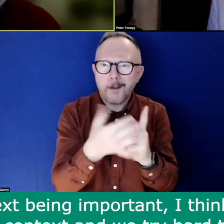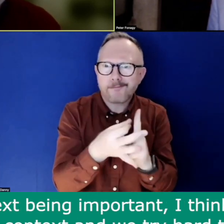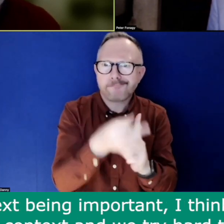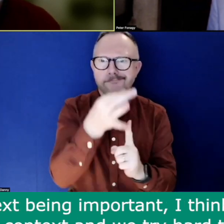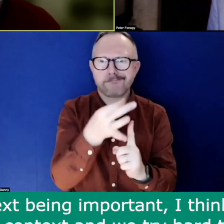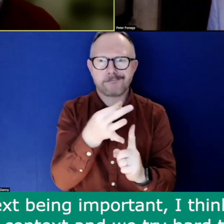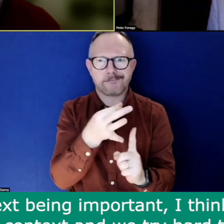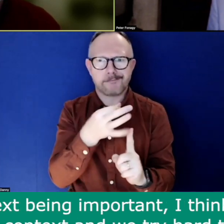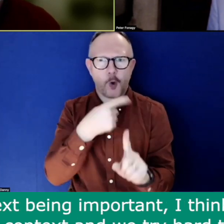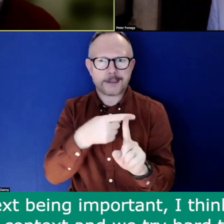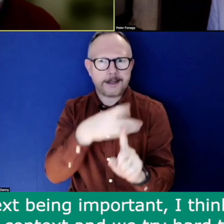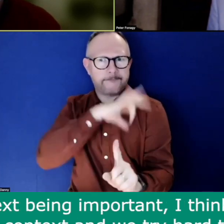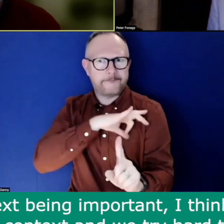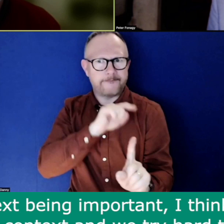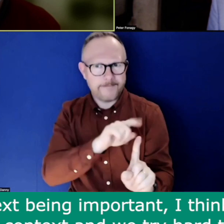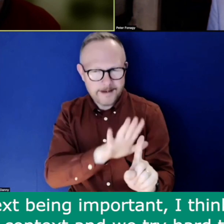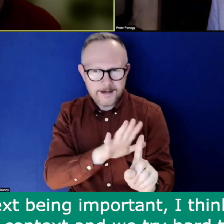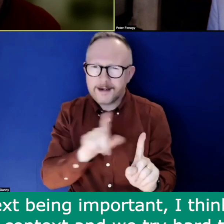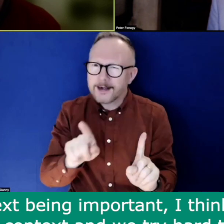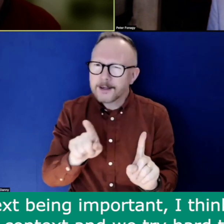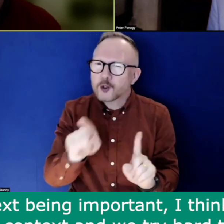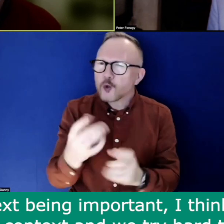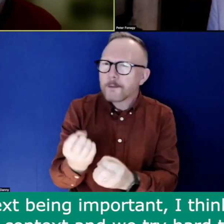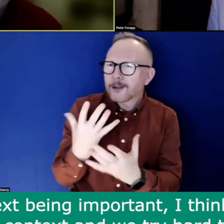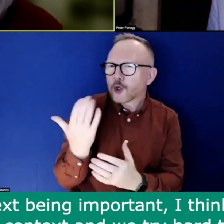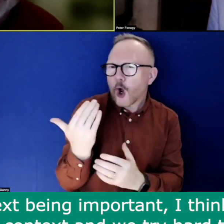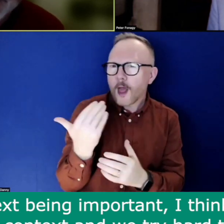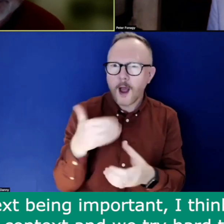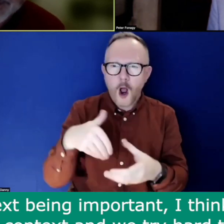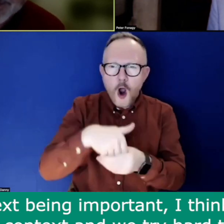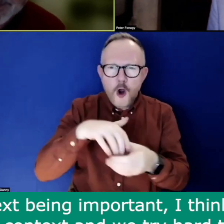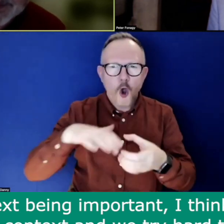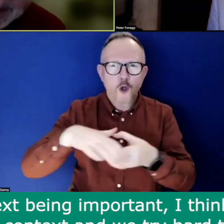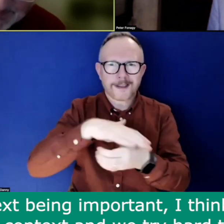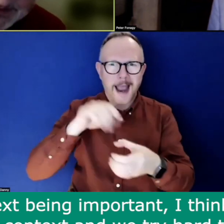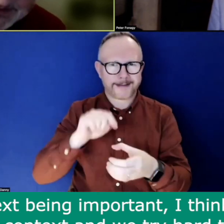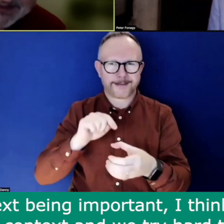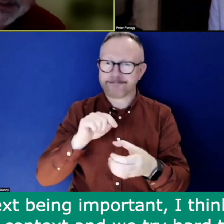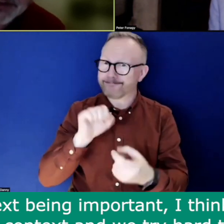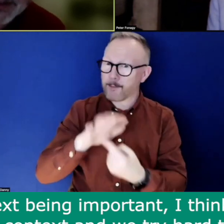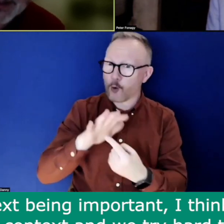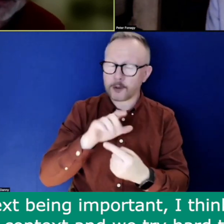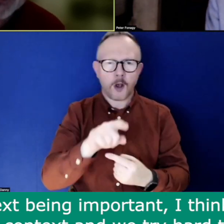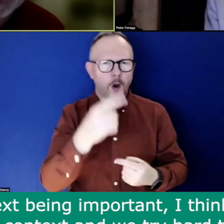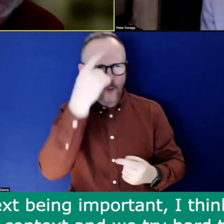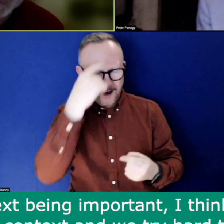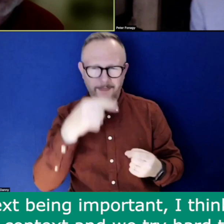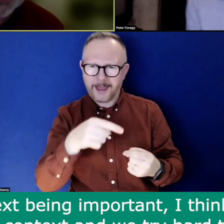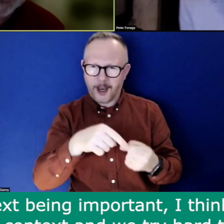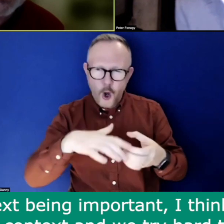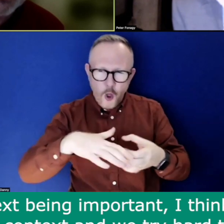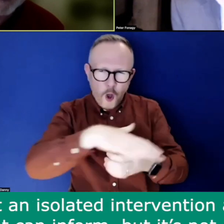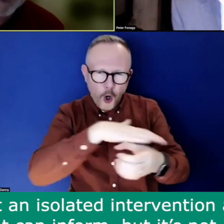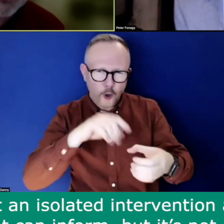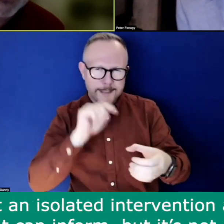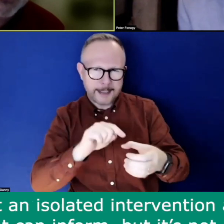about the context being important I think is hugely important. That we think about the context and we try hard to think about the